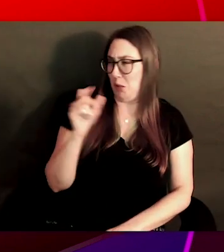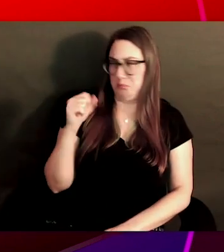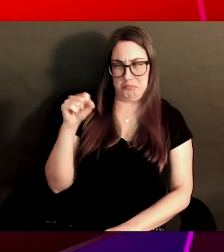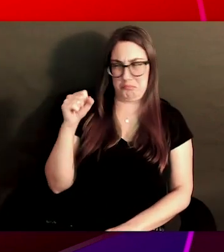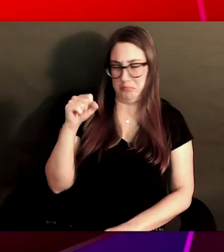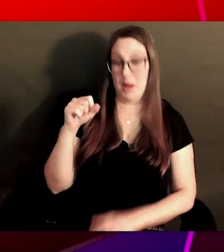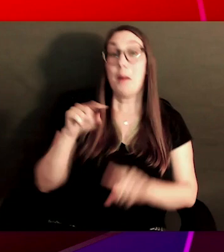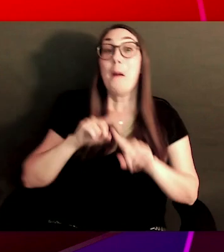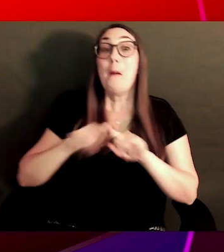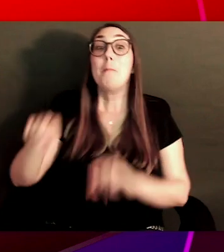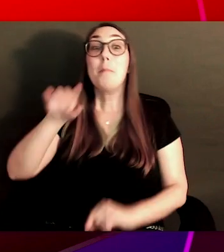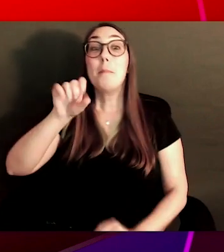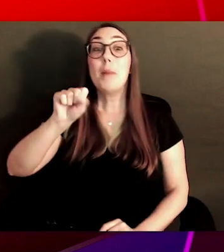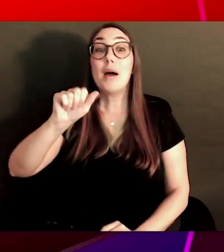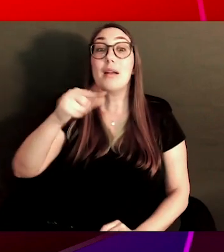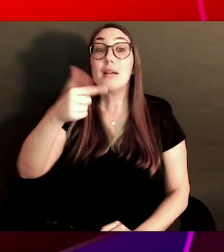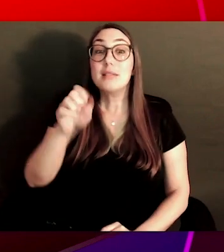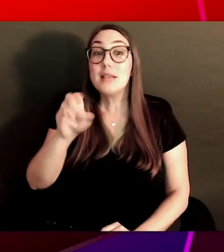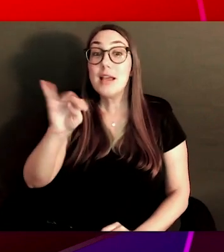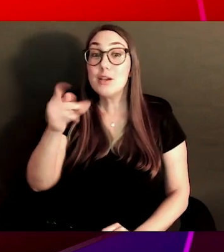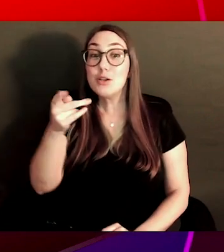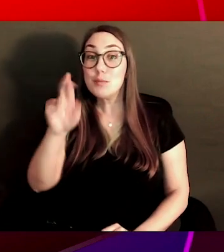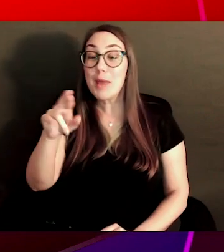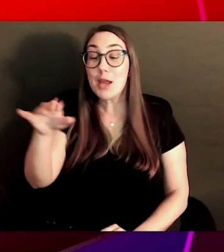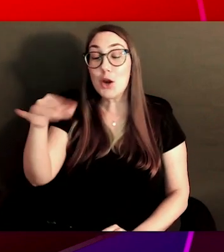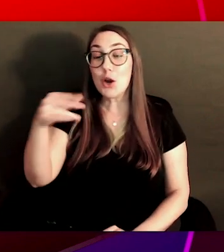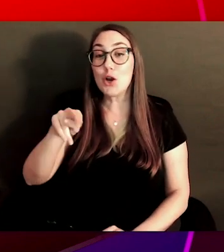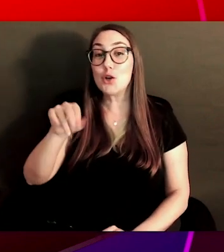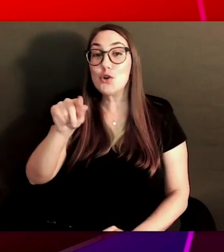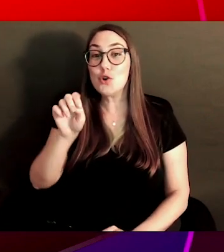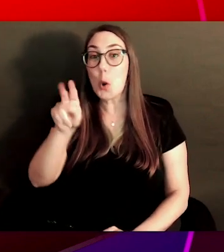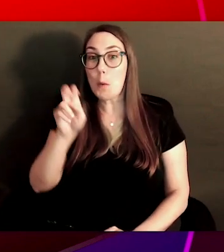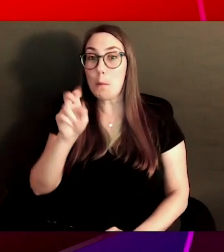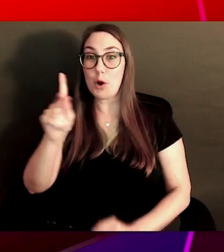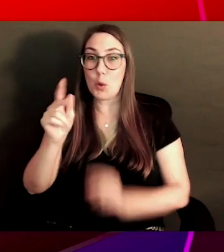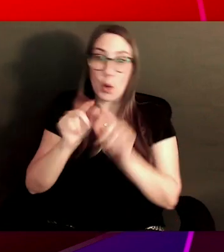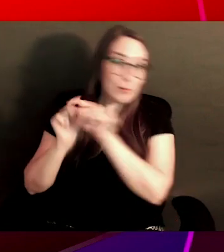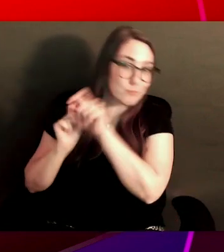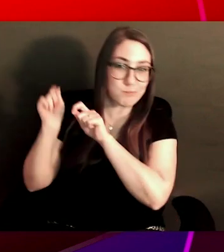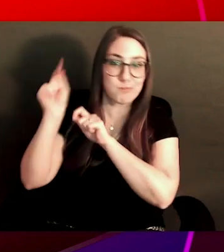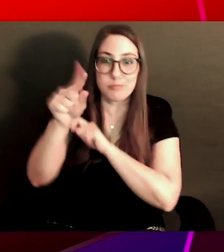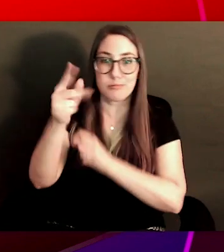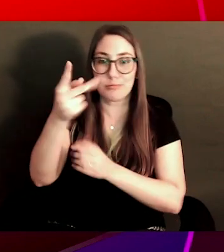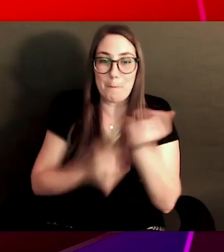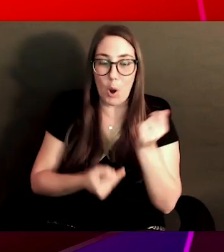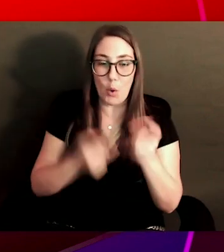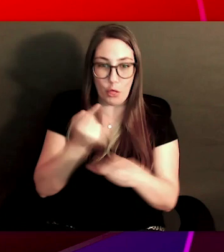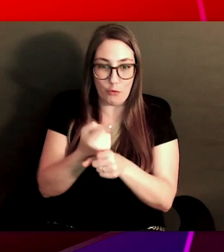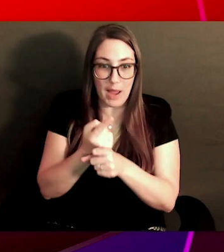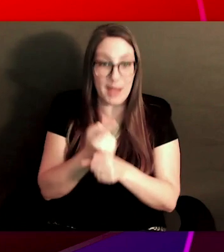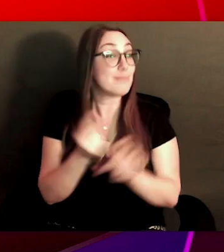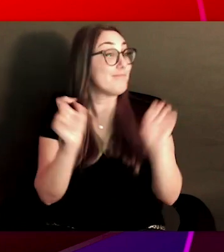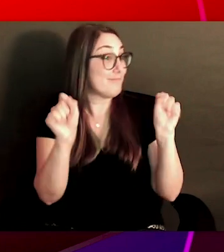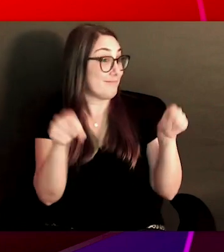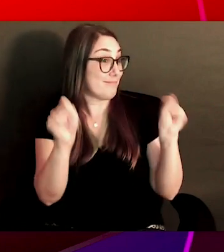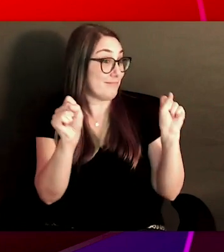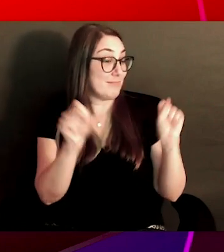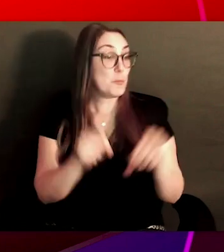next generation, will surpass both. Right? Absolutely. Is that right? Okay. That's the goal. So I know we've got a